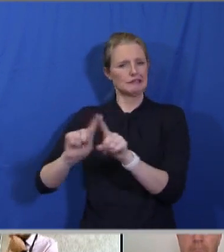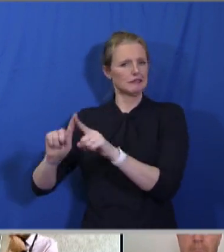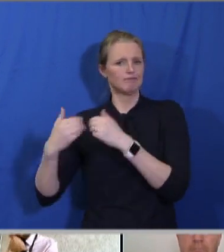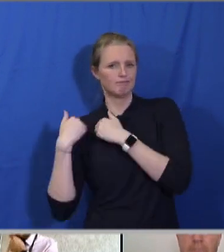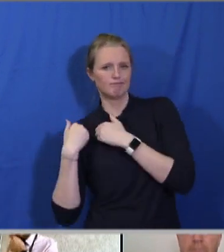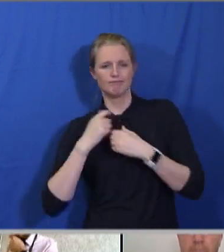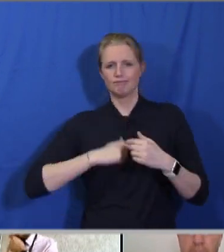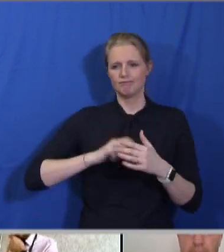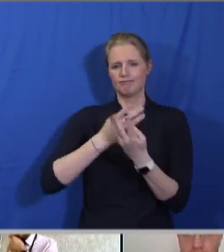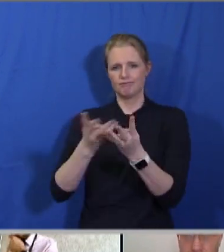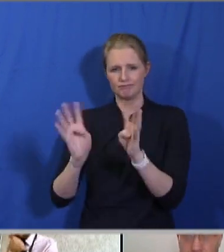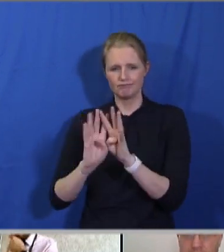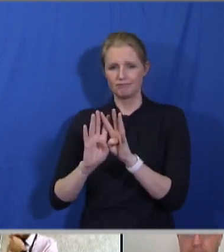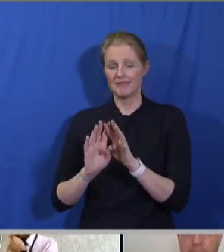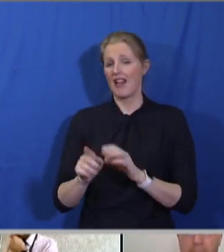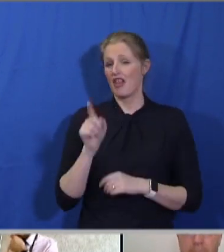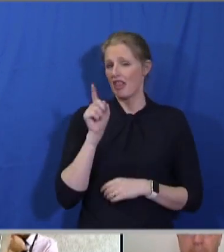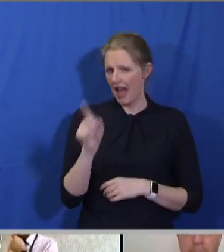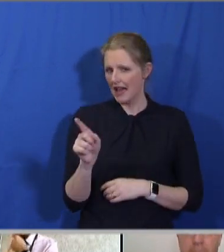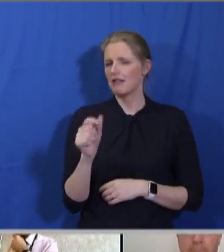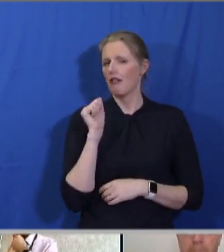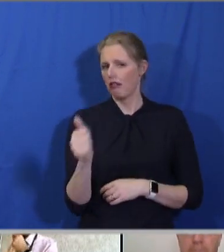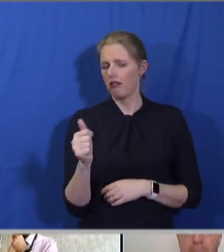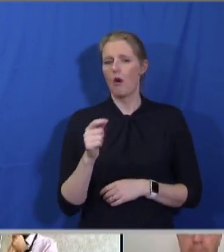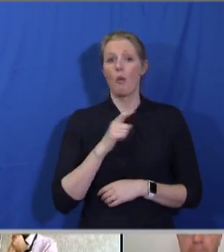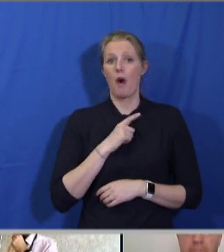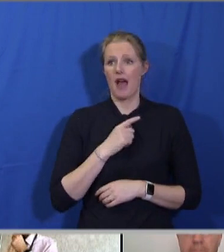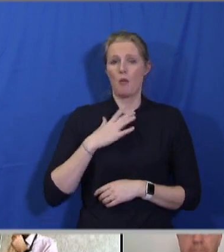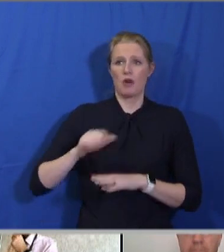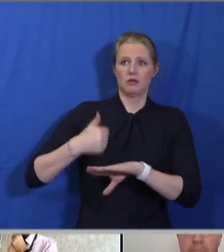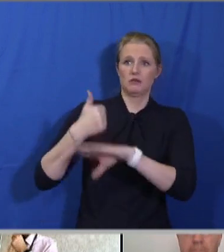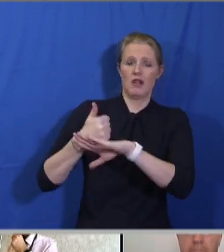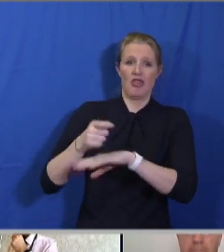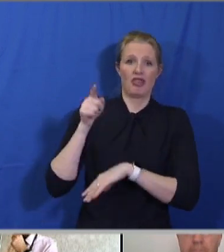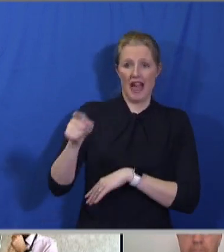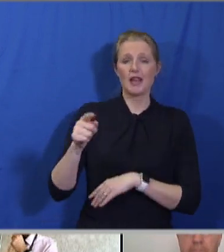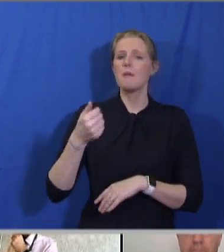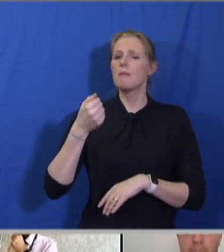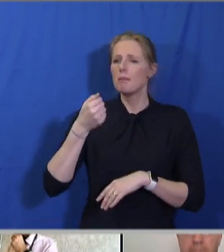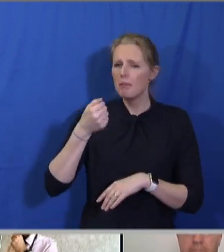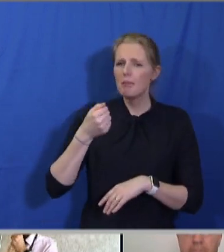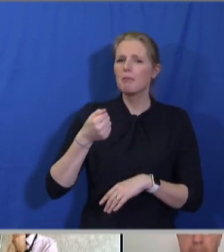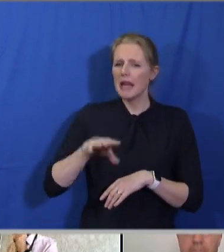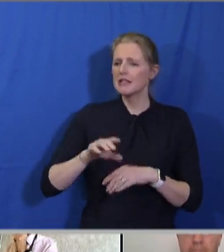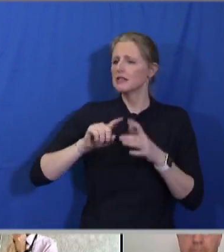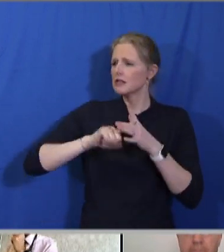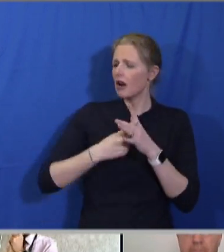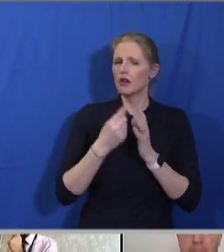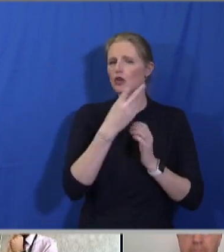It's the flagship primary care intervention. We've been rolling it out in earnest since